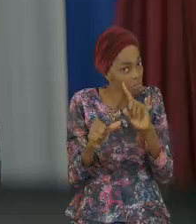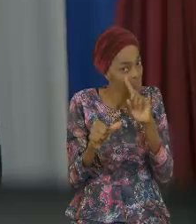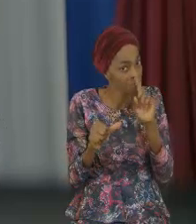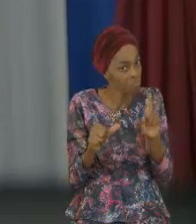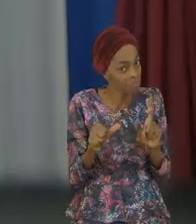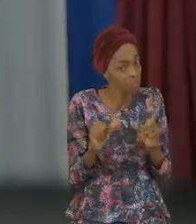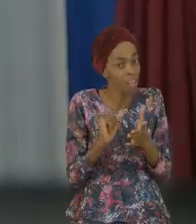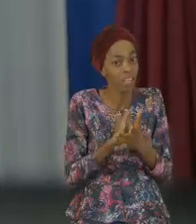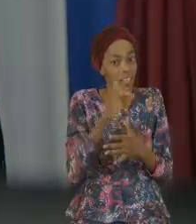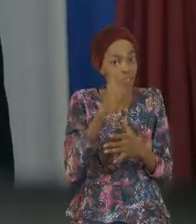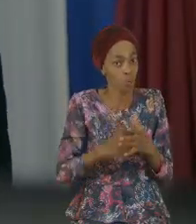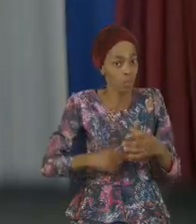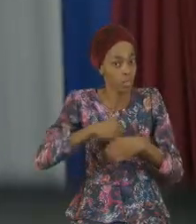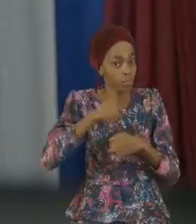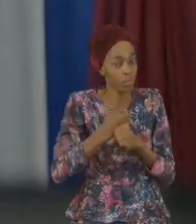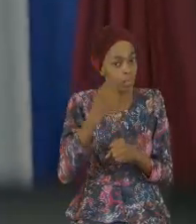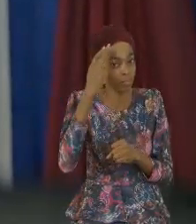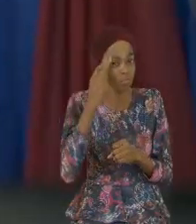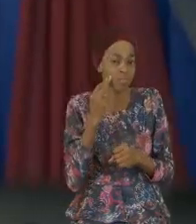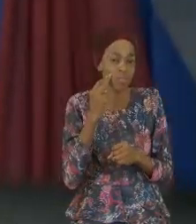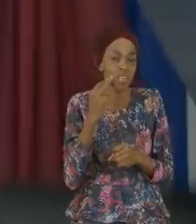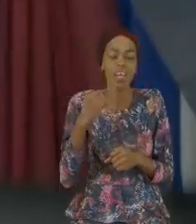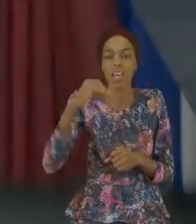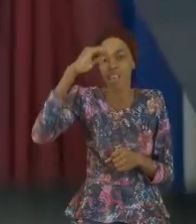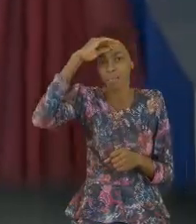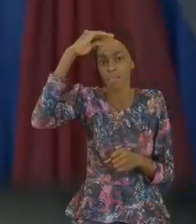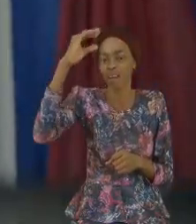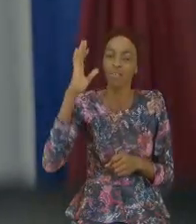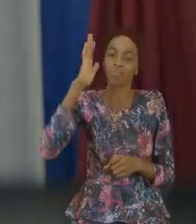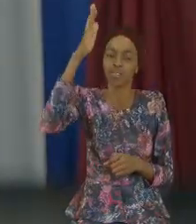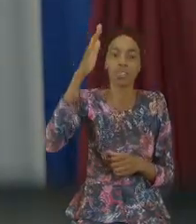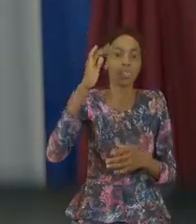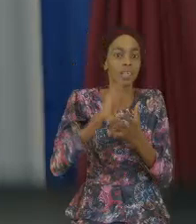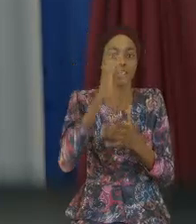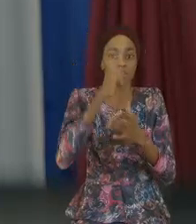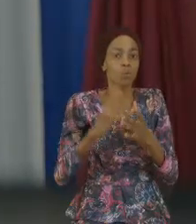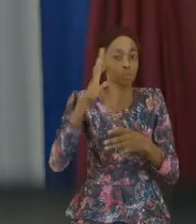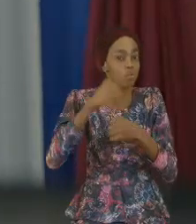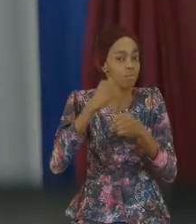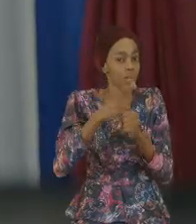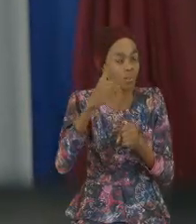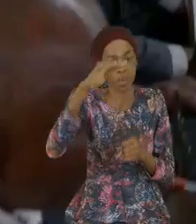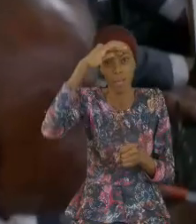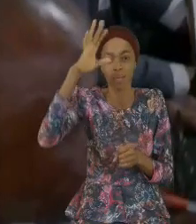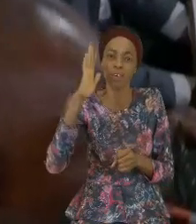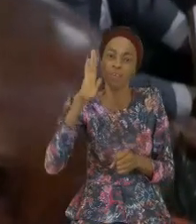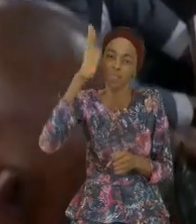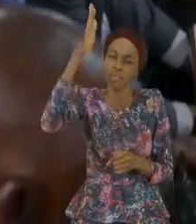what made Moses a man of destiny. That's what will make you a man of